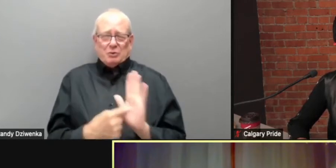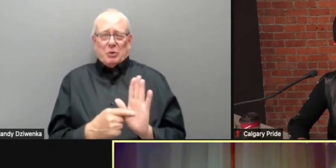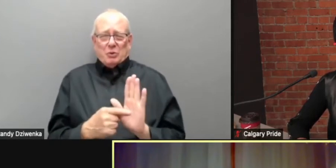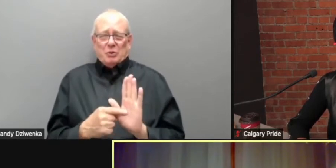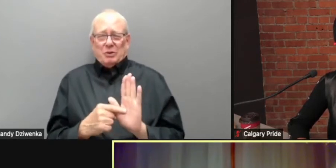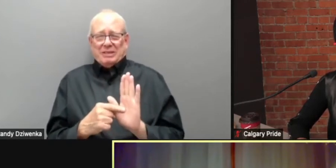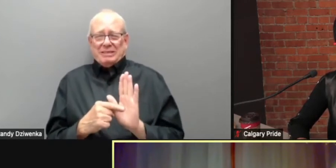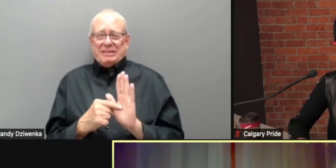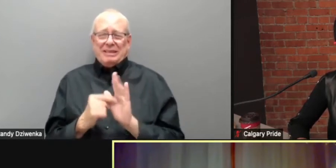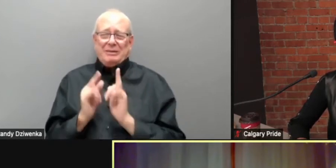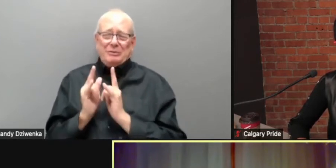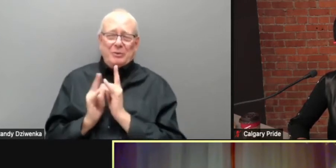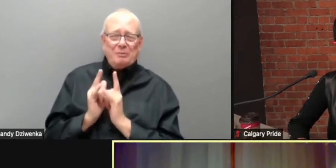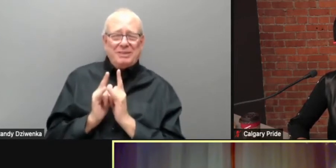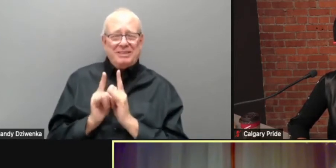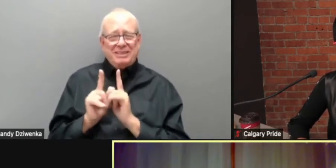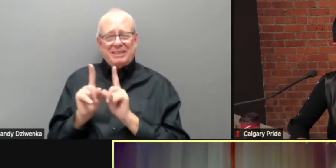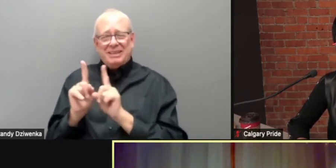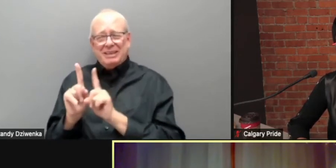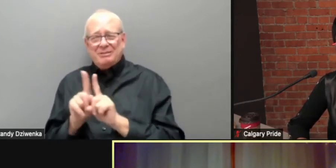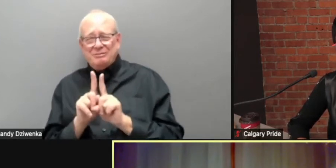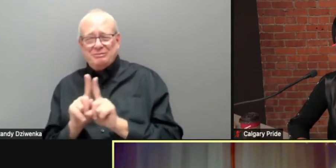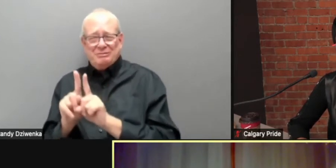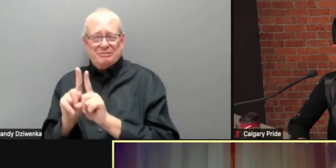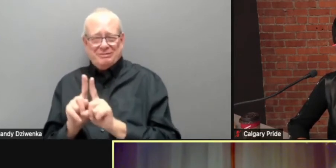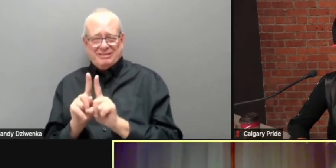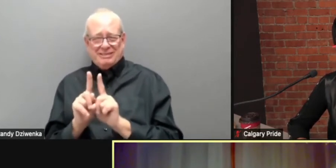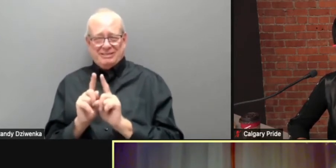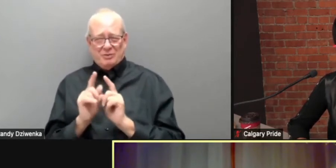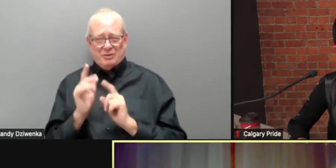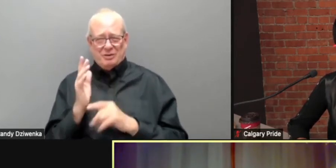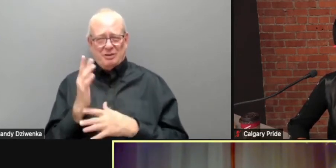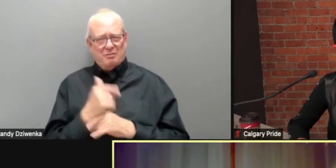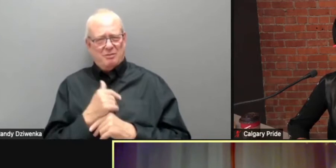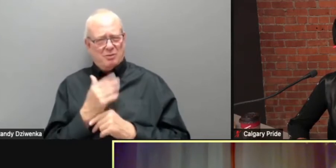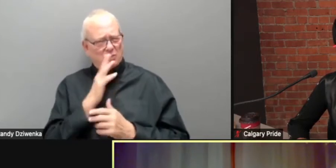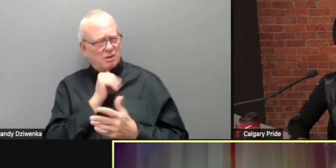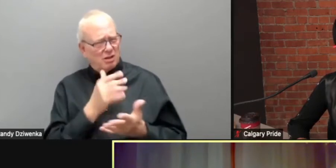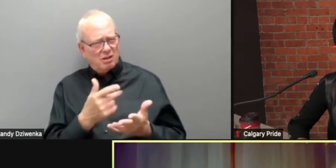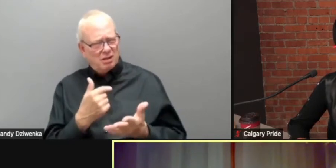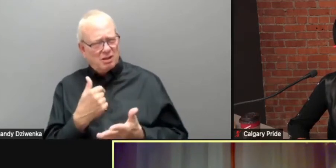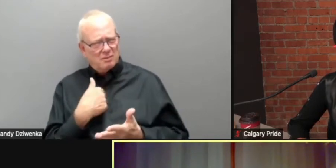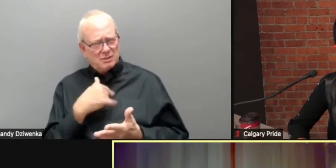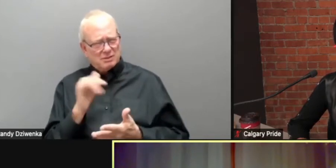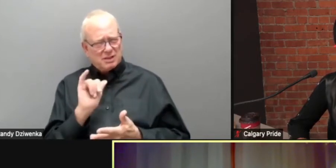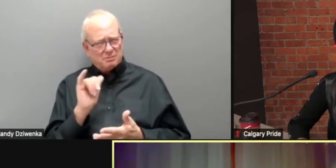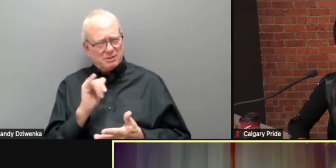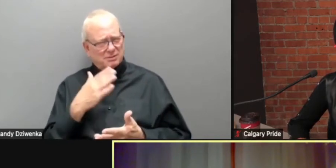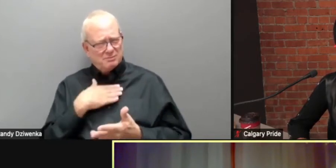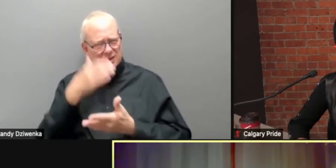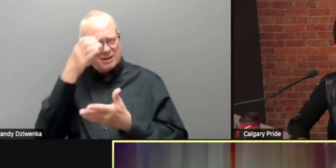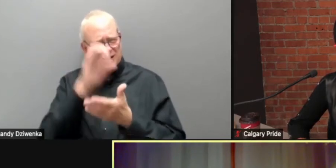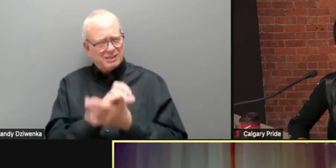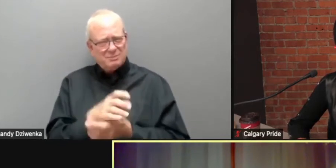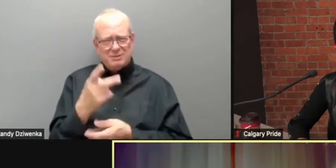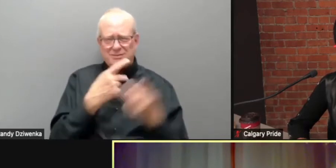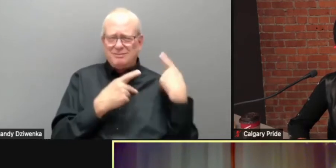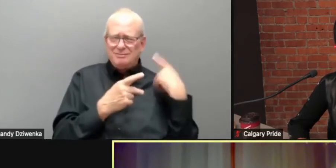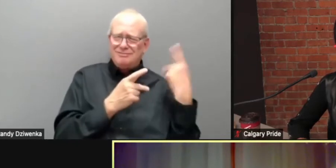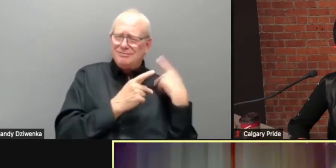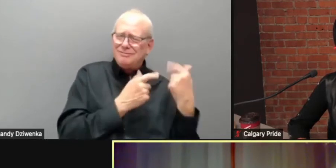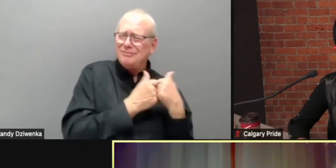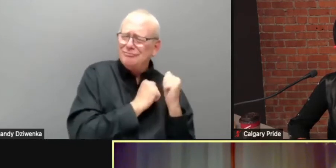hand. I mean, I feel good about it. Why can't they do it? So that's what my feeling is. I want to make that change where they